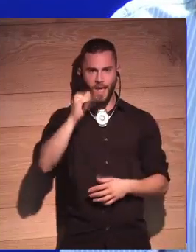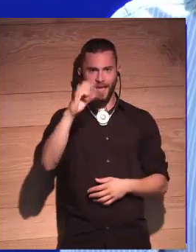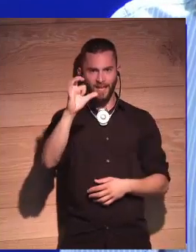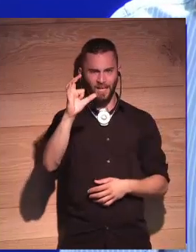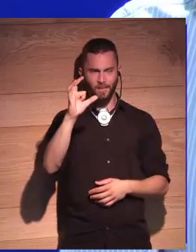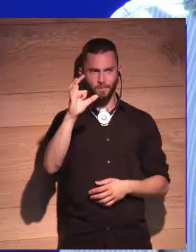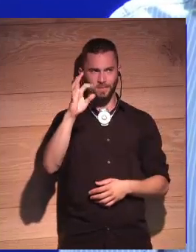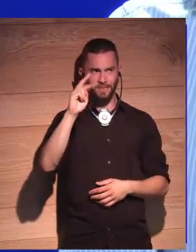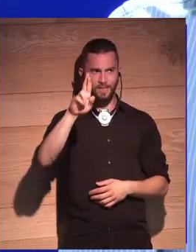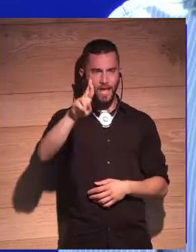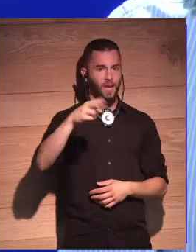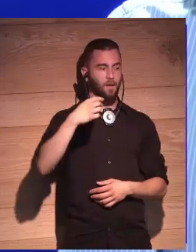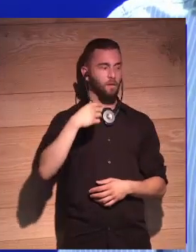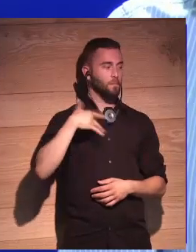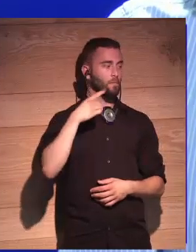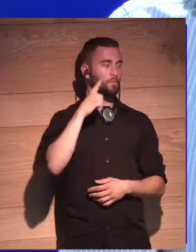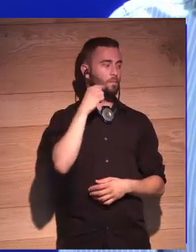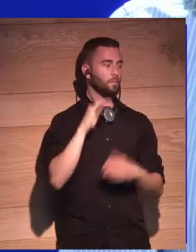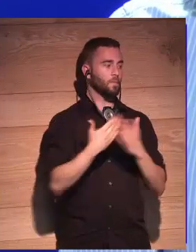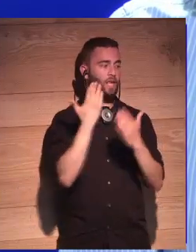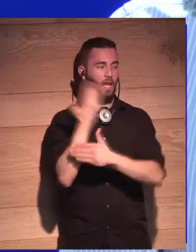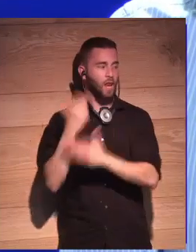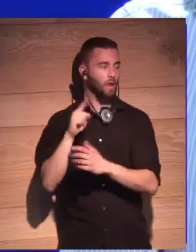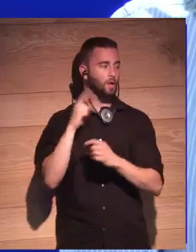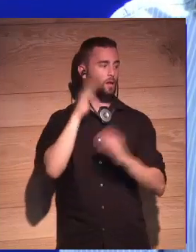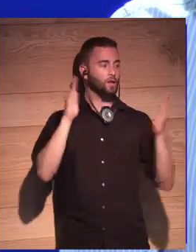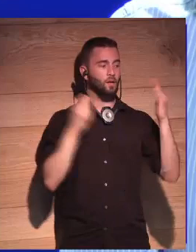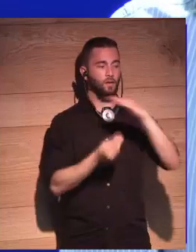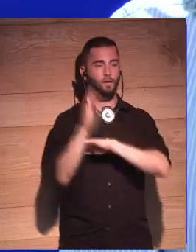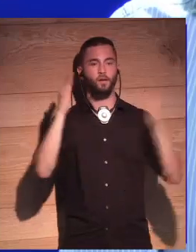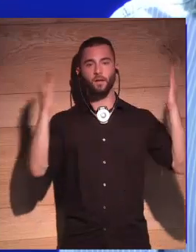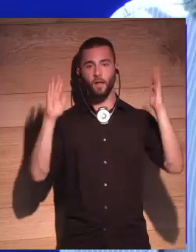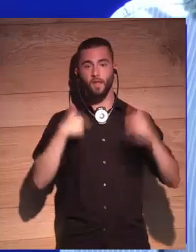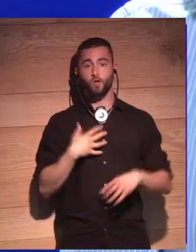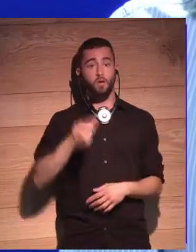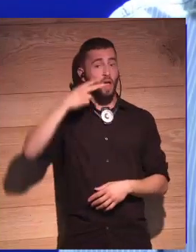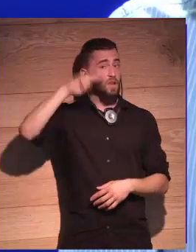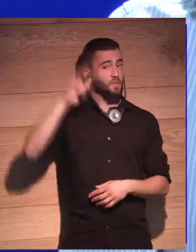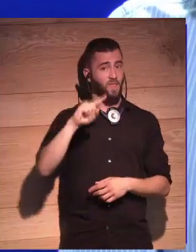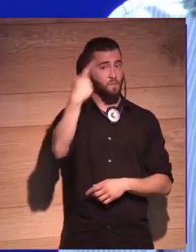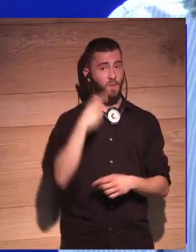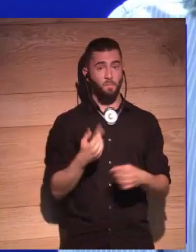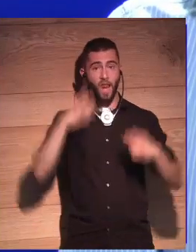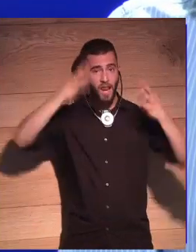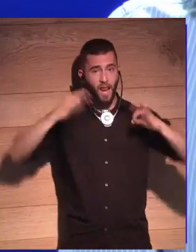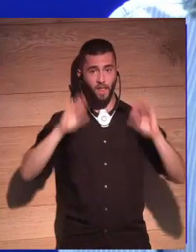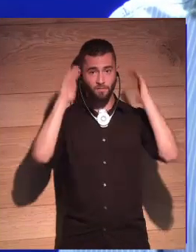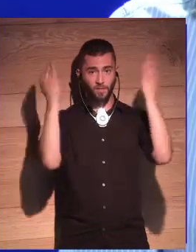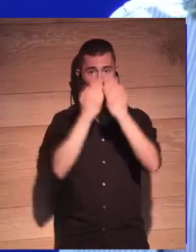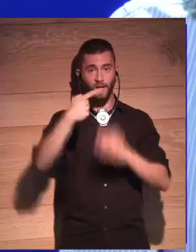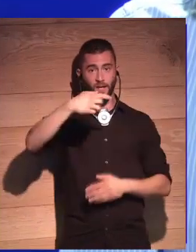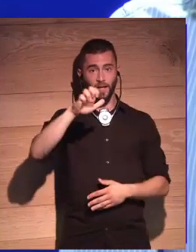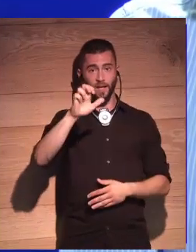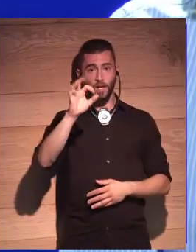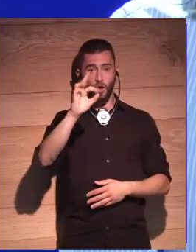when hipsters and millennials are discussing now about how things are right now, I have to tell you that my first experience with